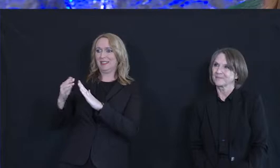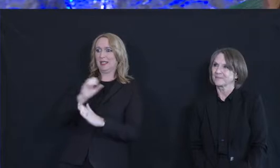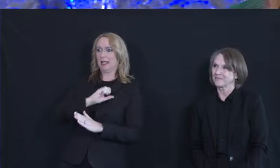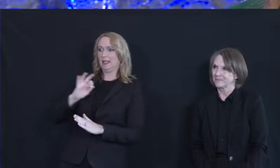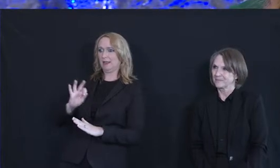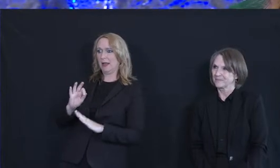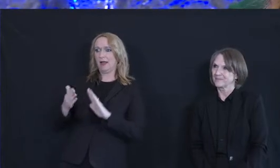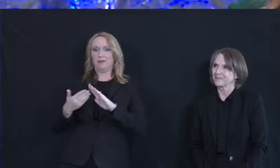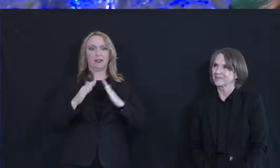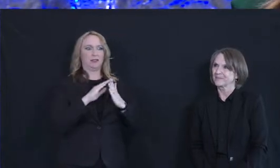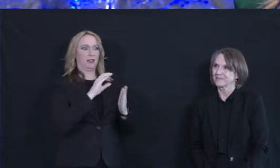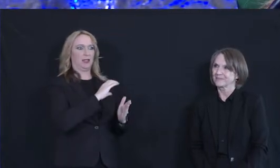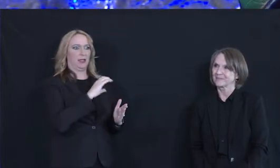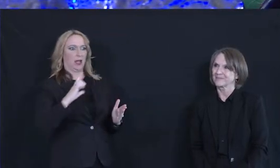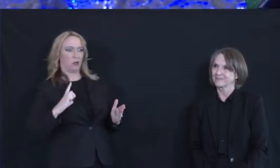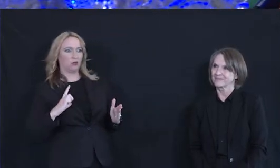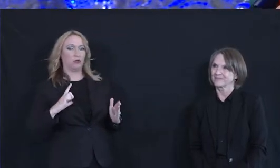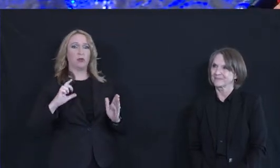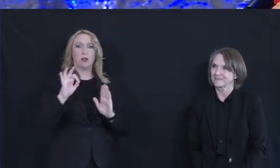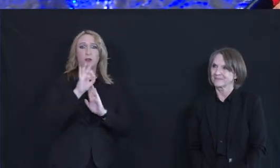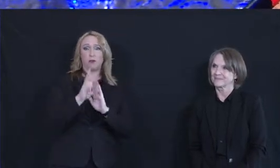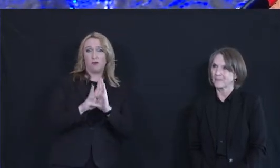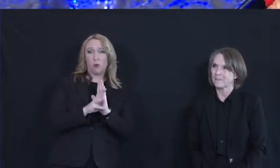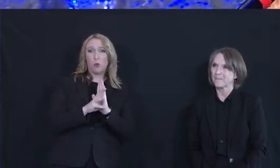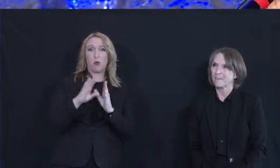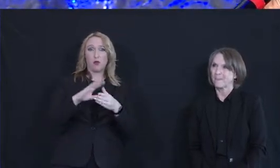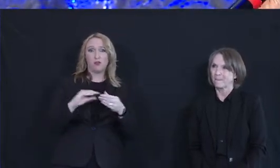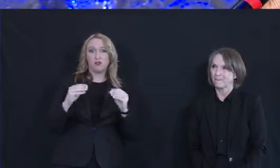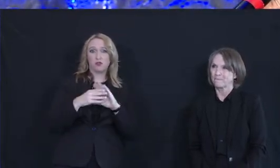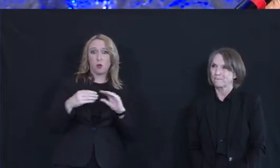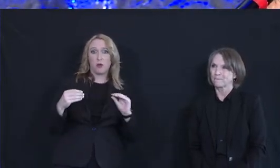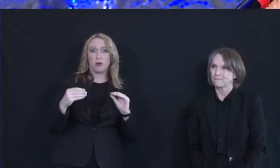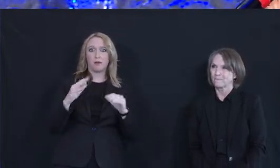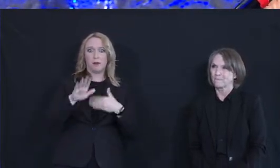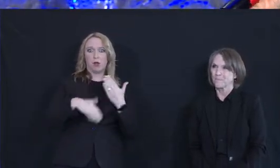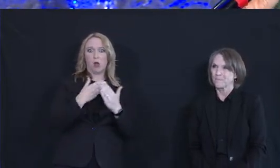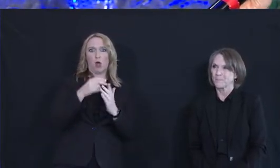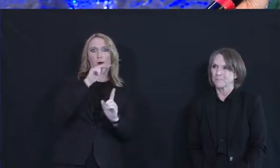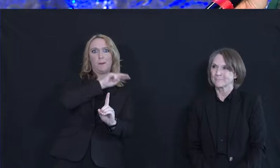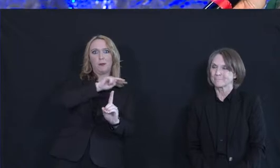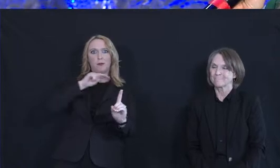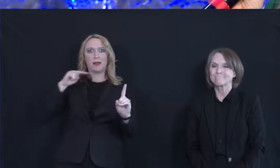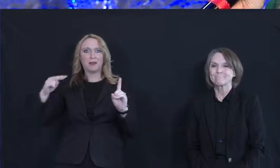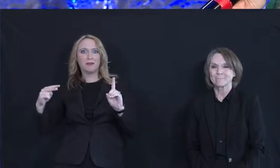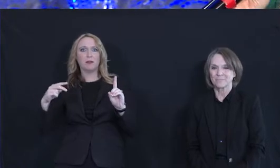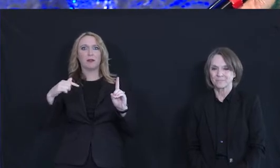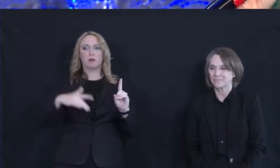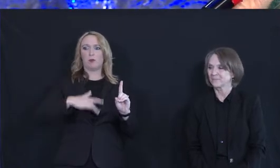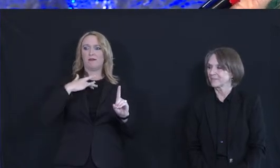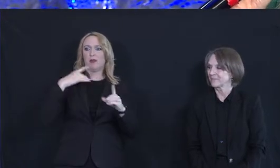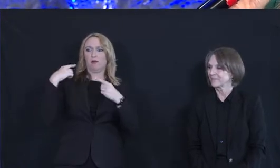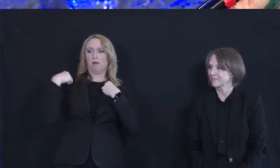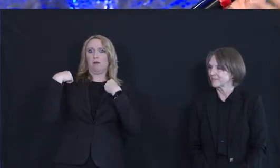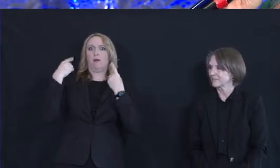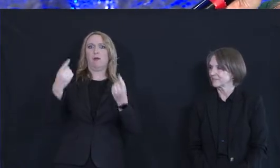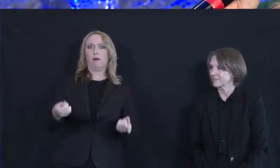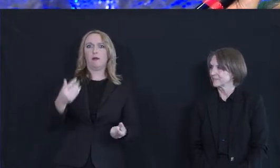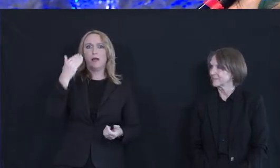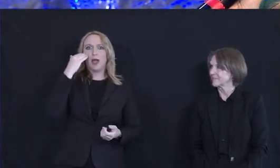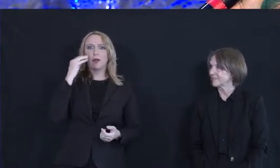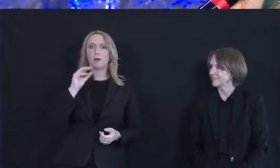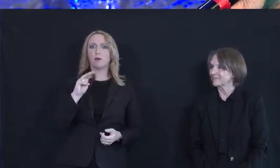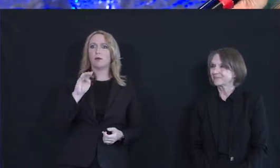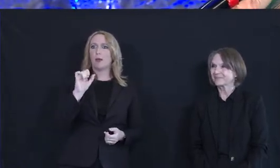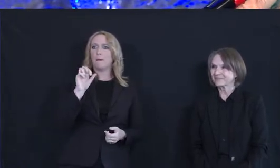to really tell the Fort Worth story I think we've been set on this really excellent path of good governance in our community I know mayor price is here I